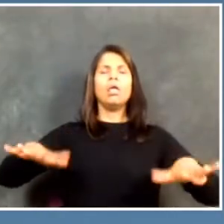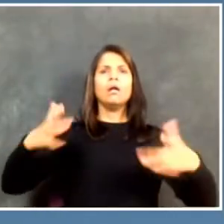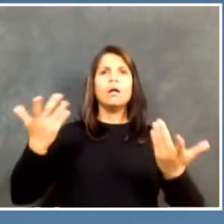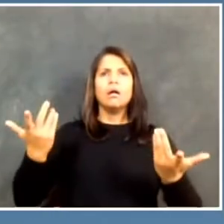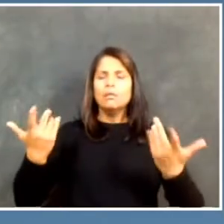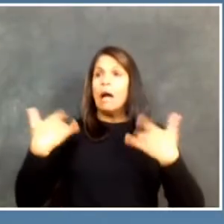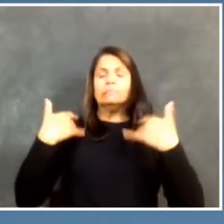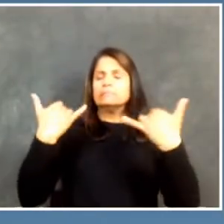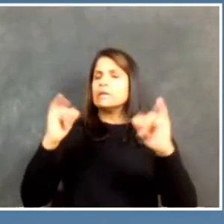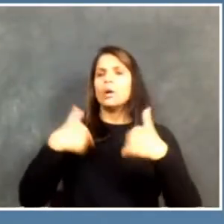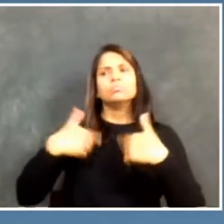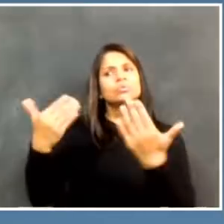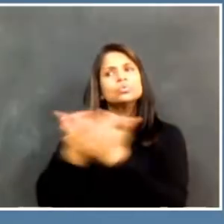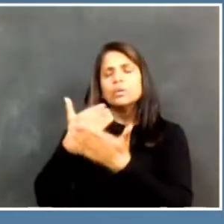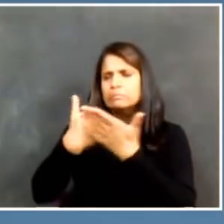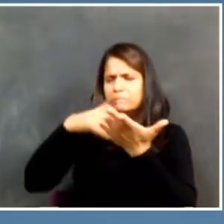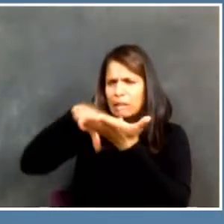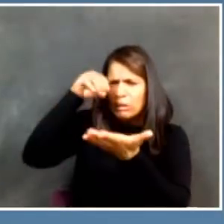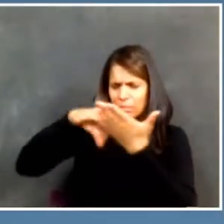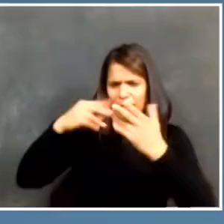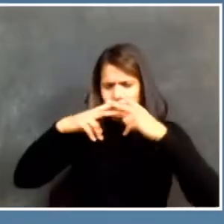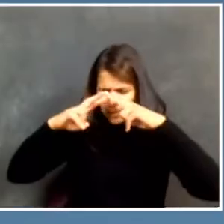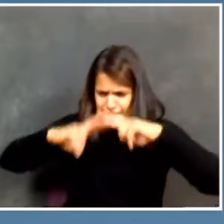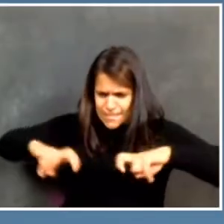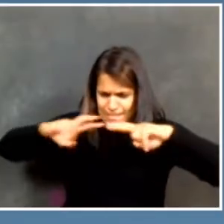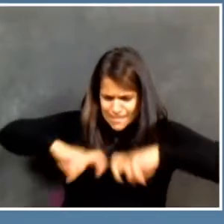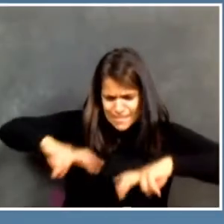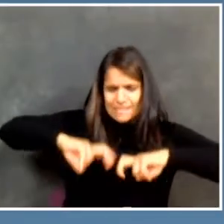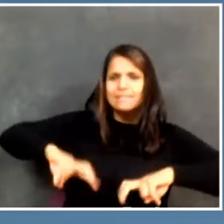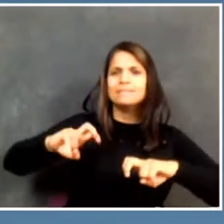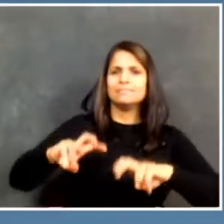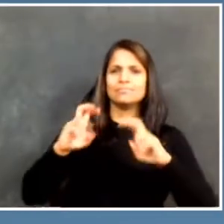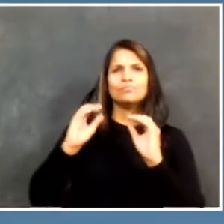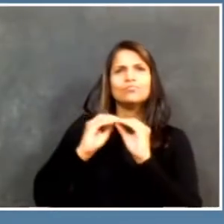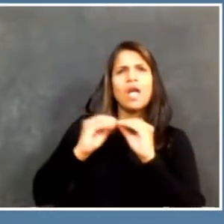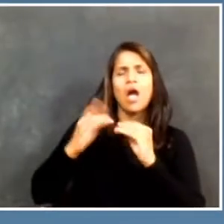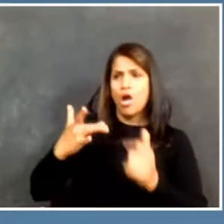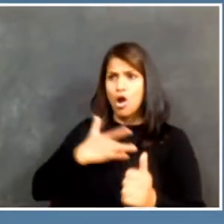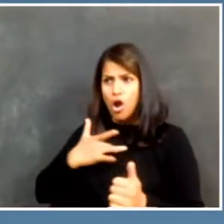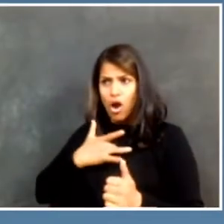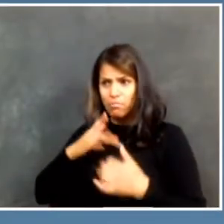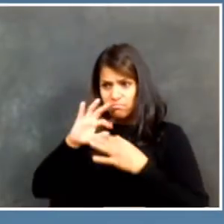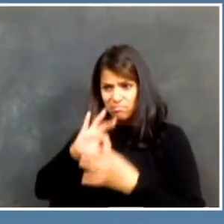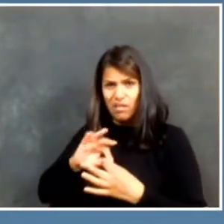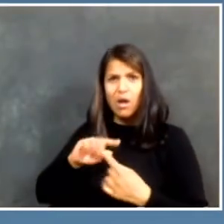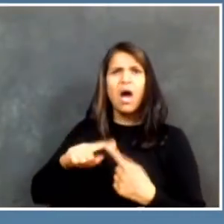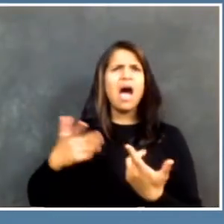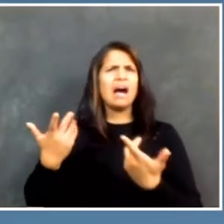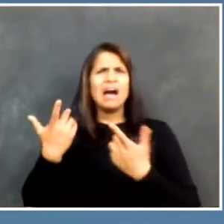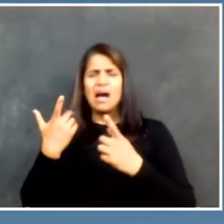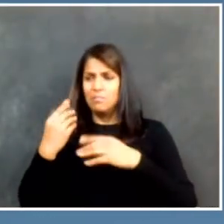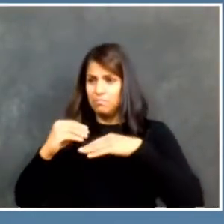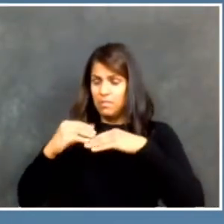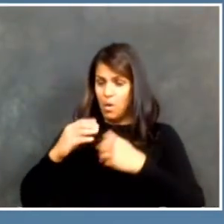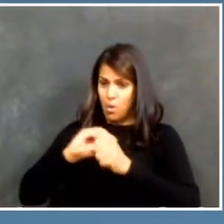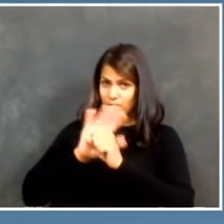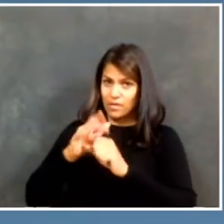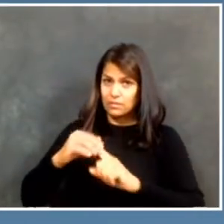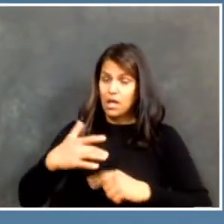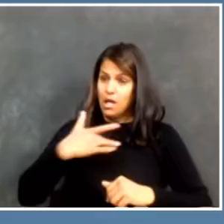And are there potentially cases where, someone registered a death as a heart